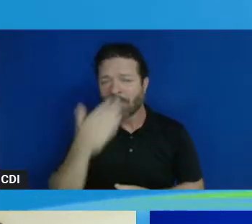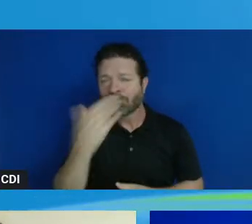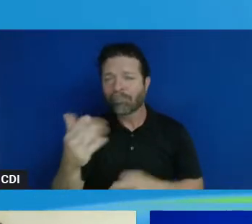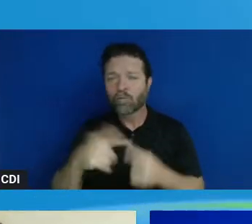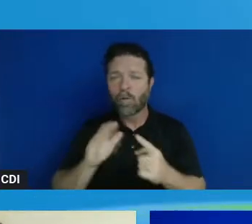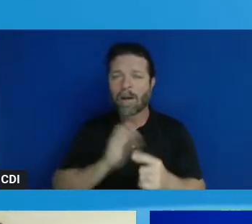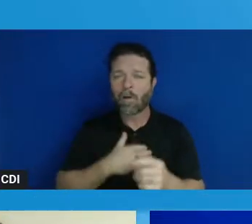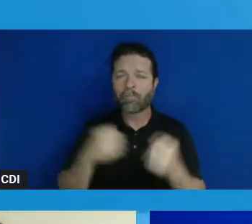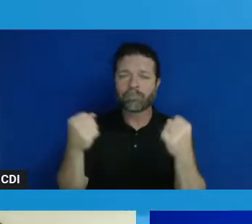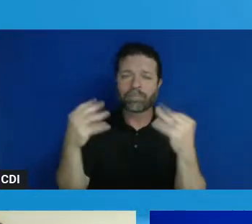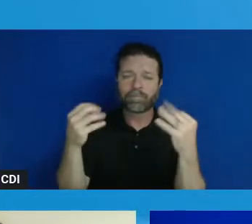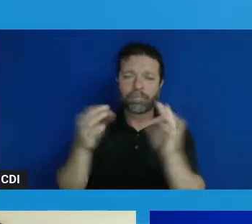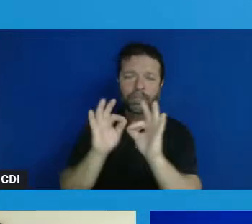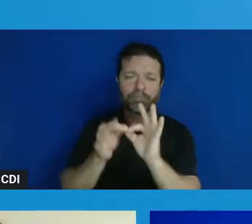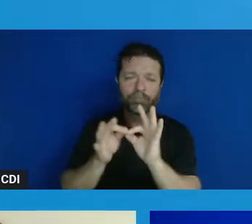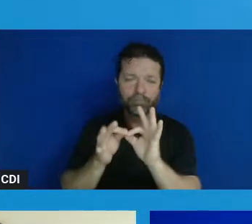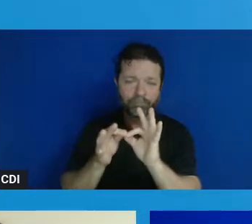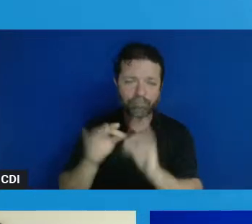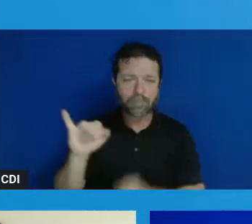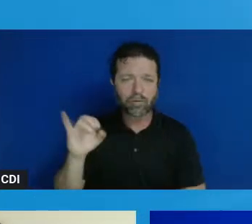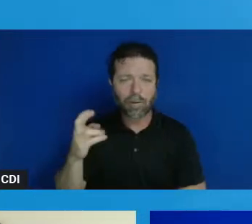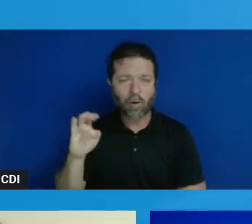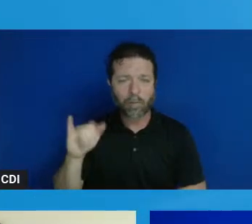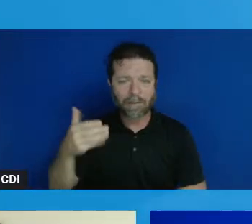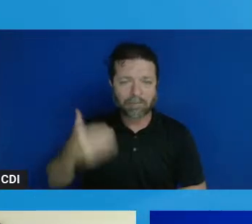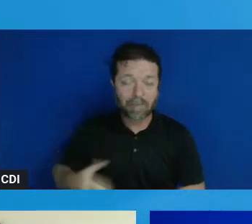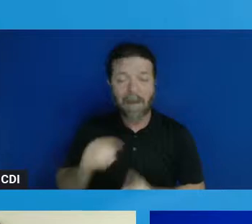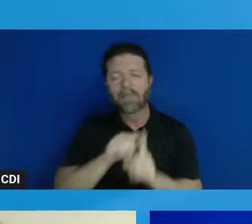Jeremy and Audrey behind the scenes. Thank you so